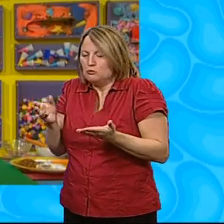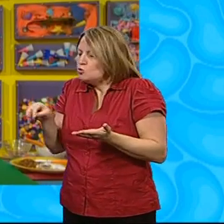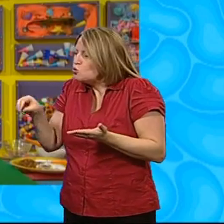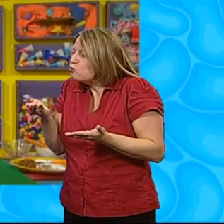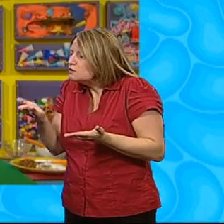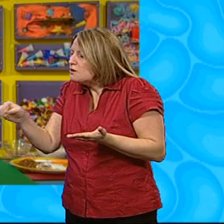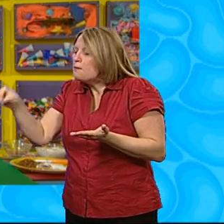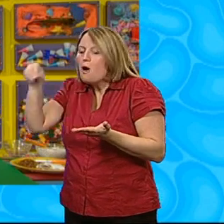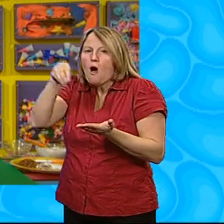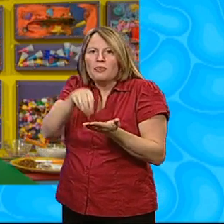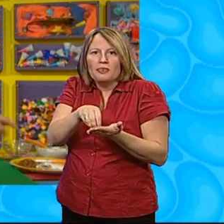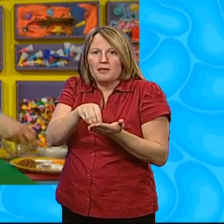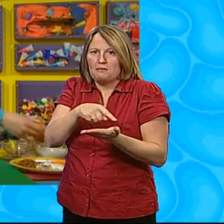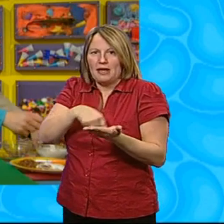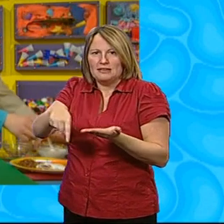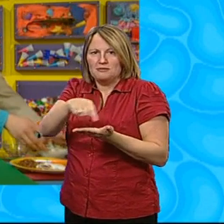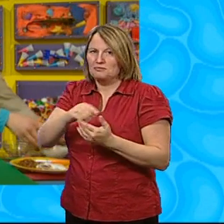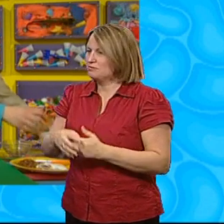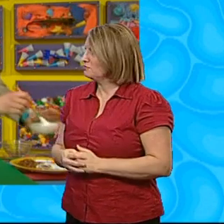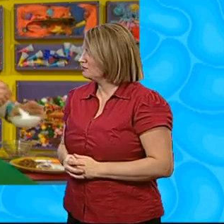toast and plate.